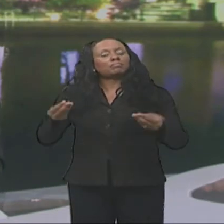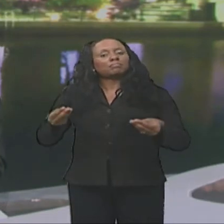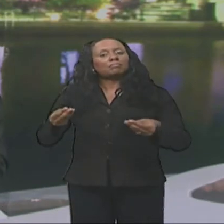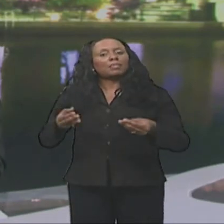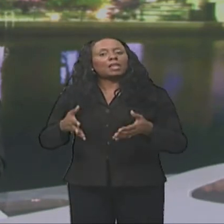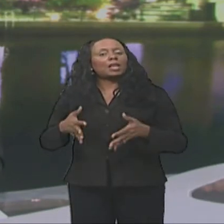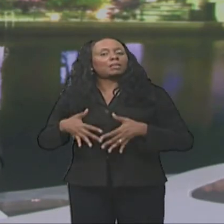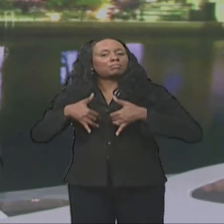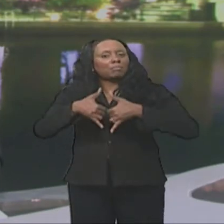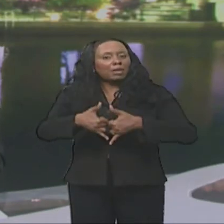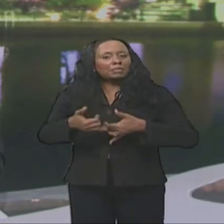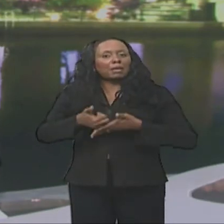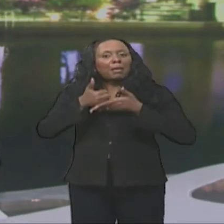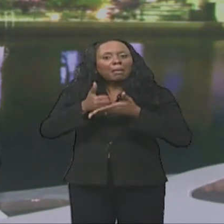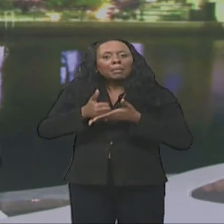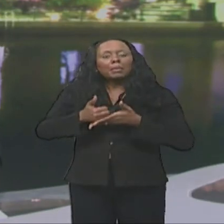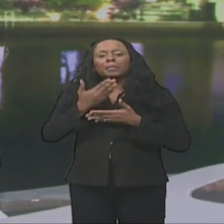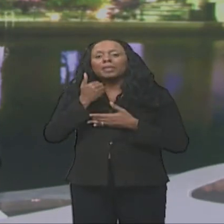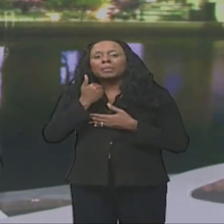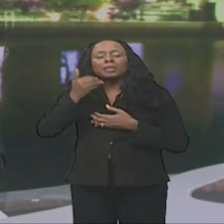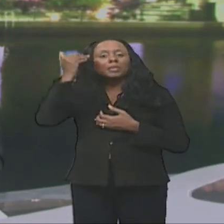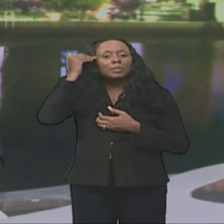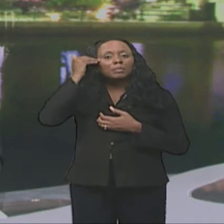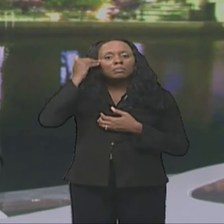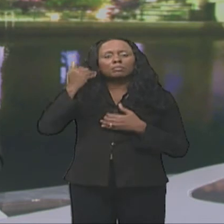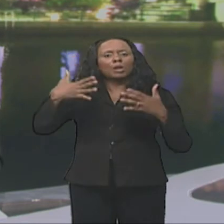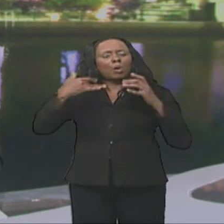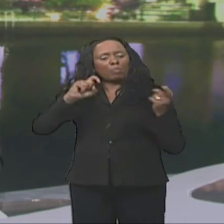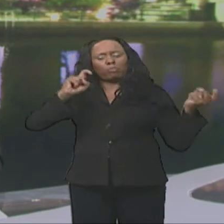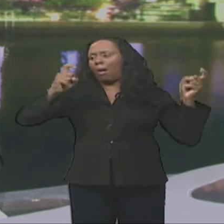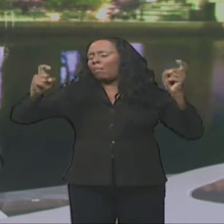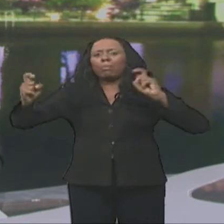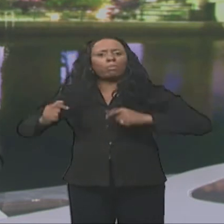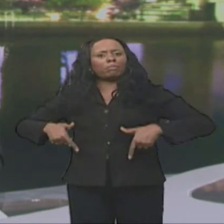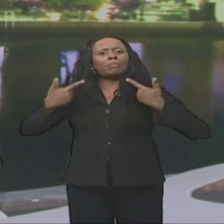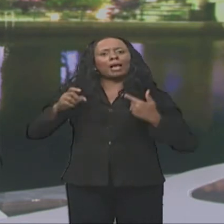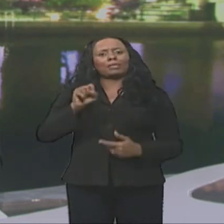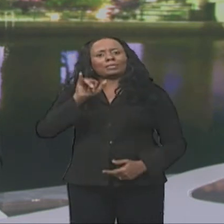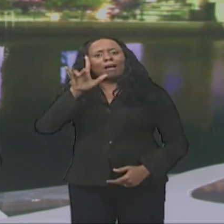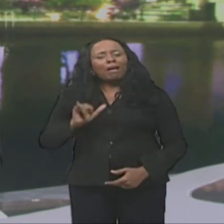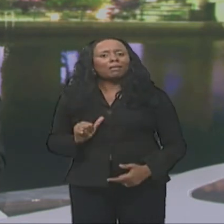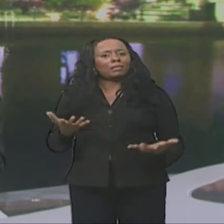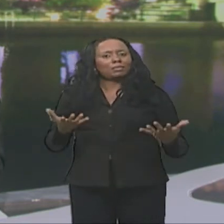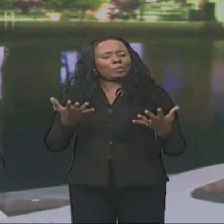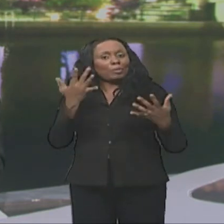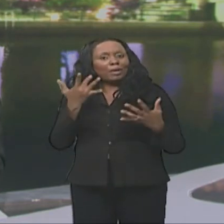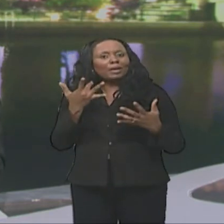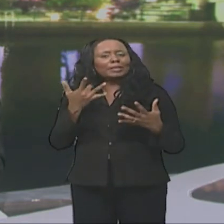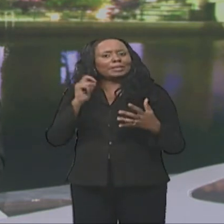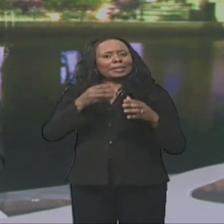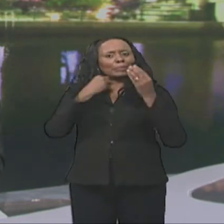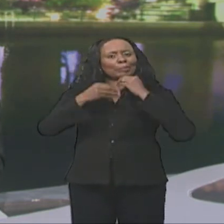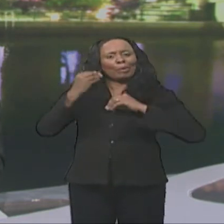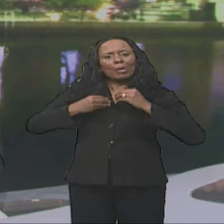camp. It's intended to help raise diabetes awareness and positively influence the lifestyles of young Barbadians. Meanwhile, Key